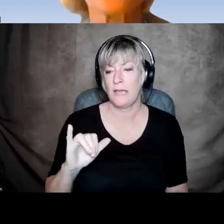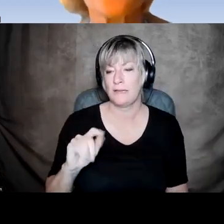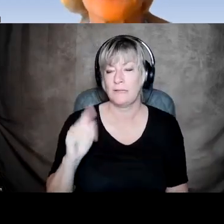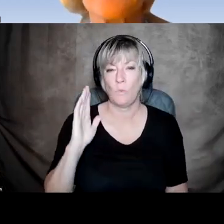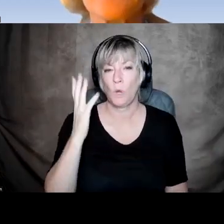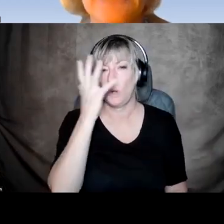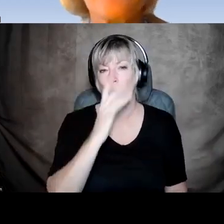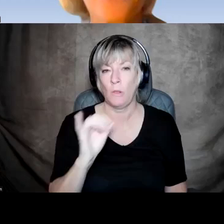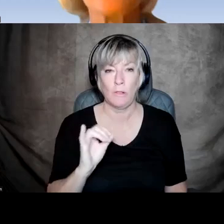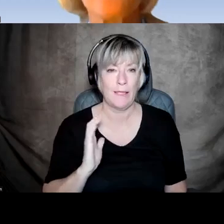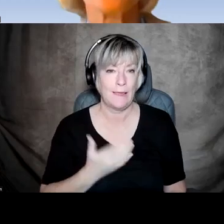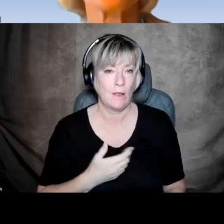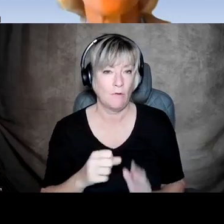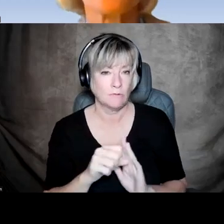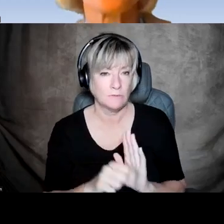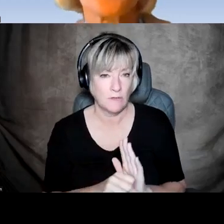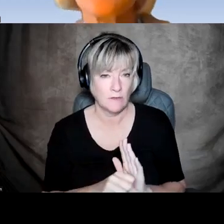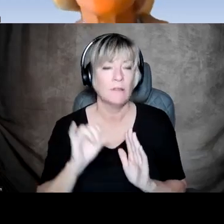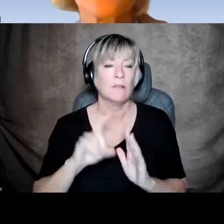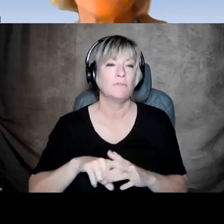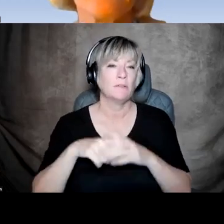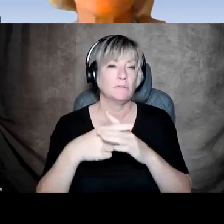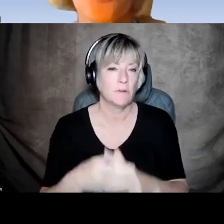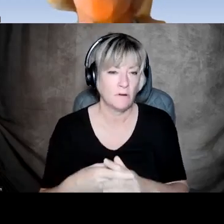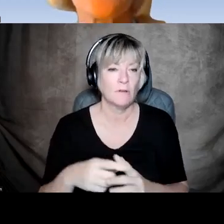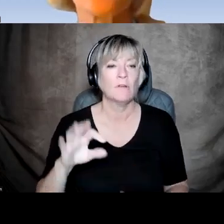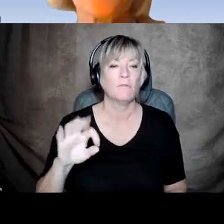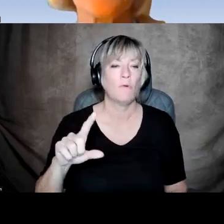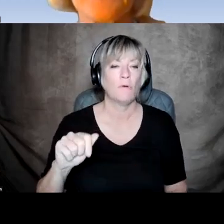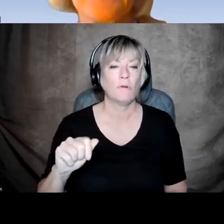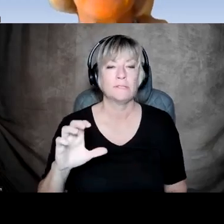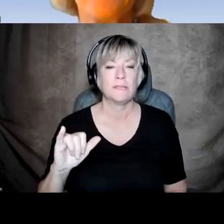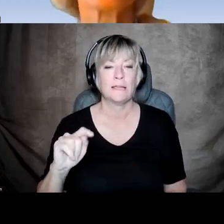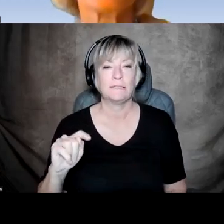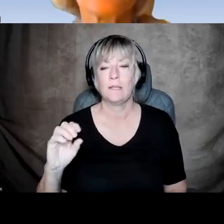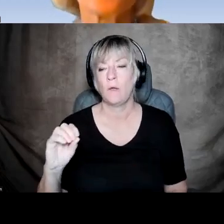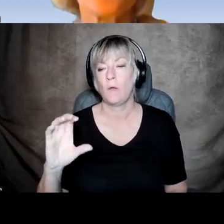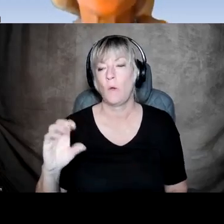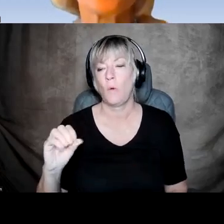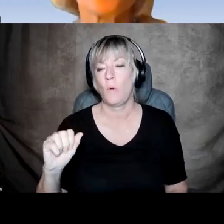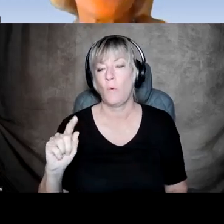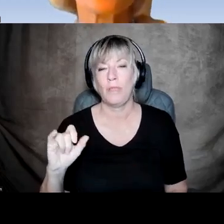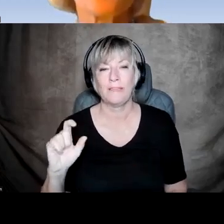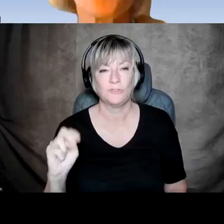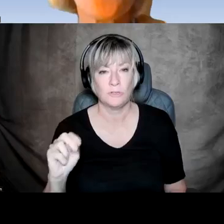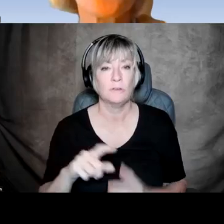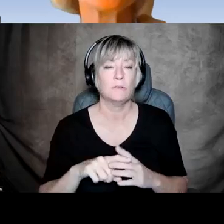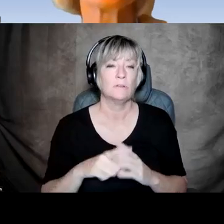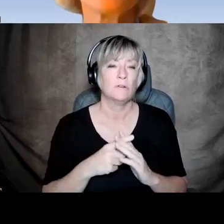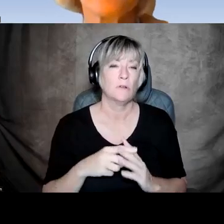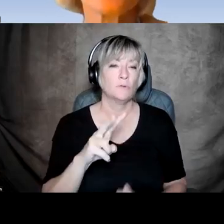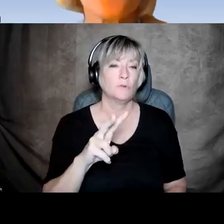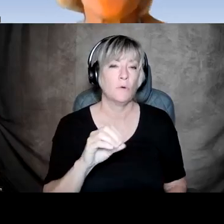in our state. And that launched our Florida CIT Coalition. And that started in